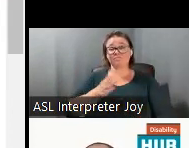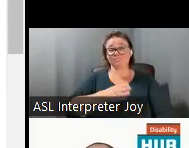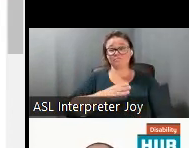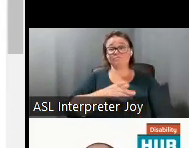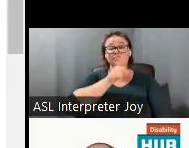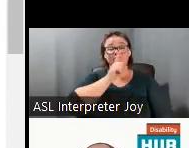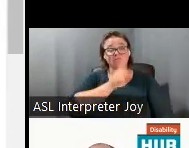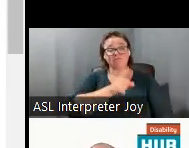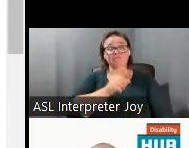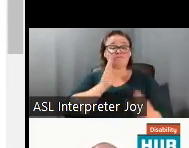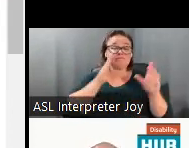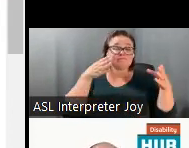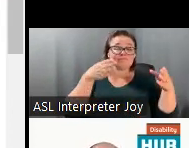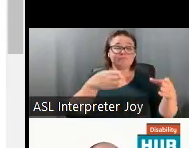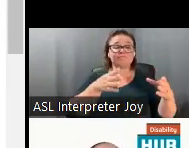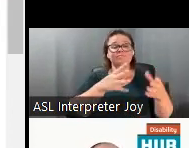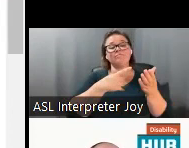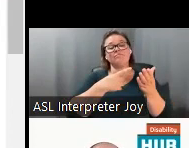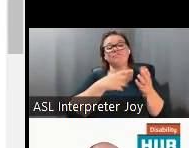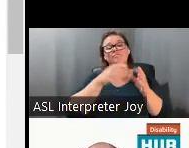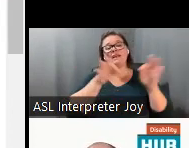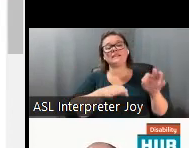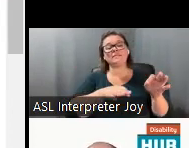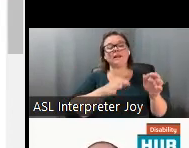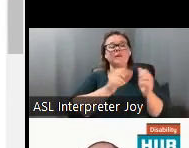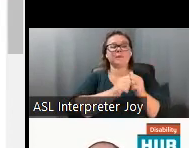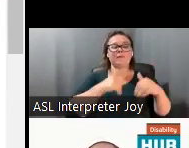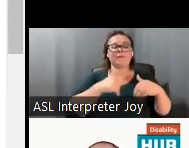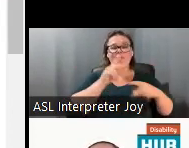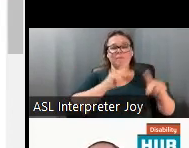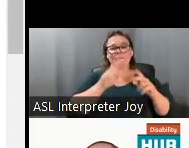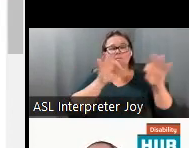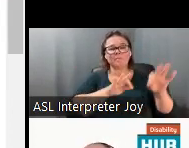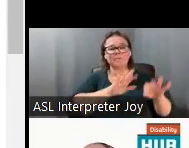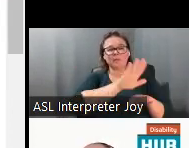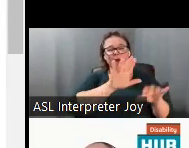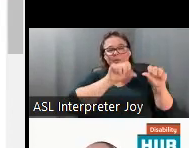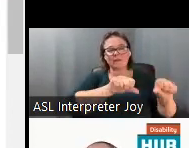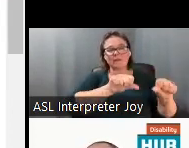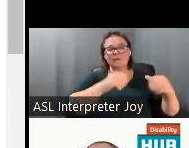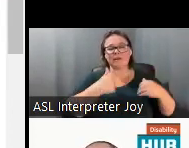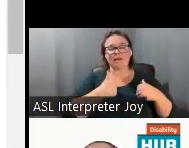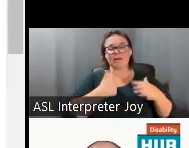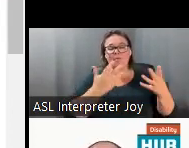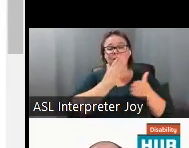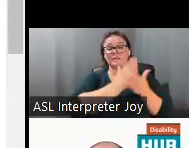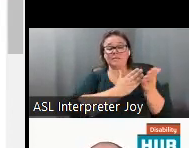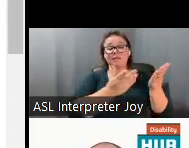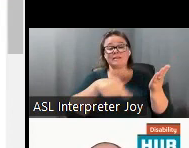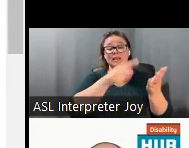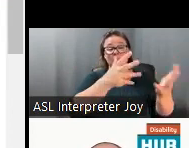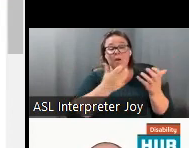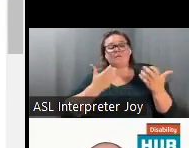more geared towards talking to young people directly about what potentials they have out there. What are some of the things they want and don't